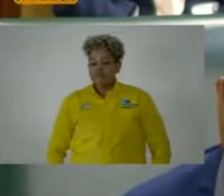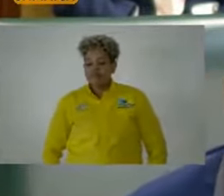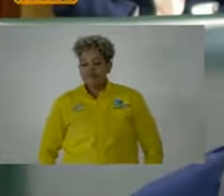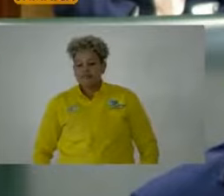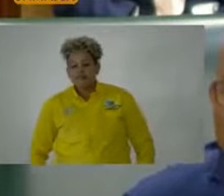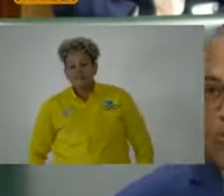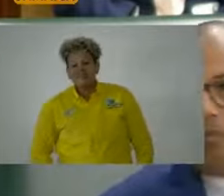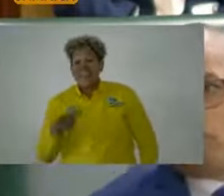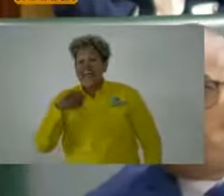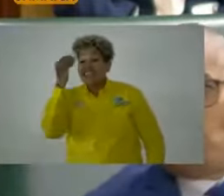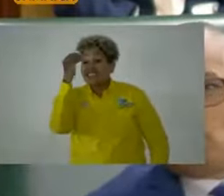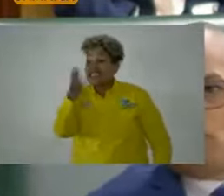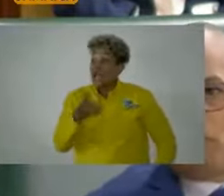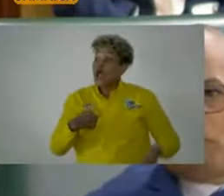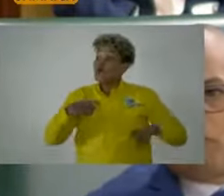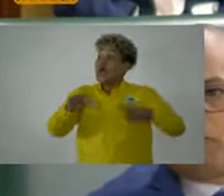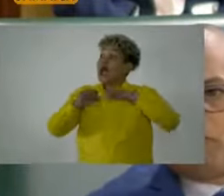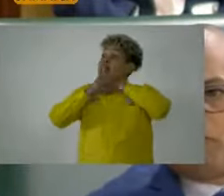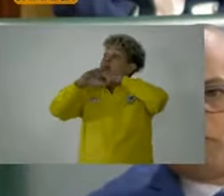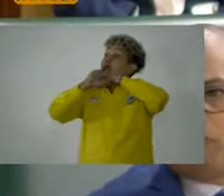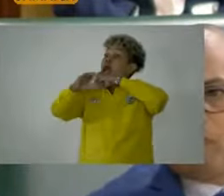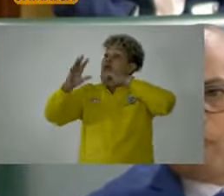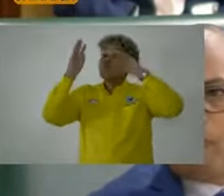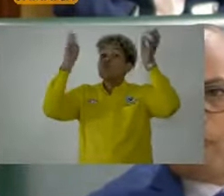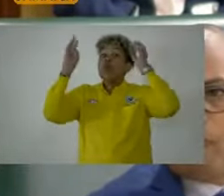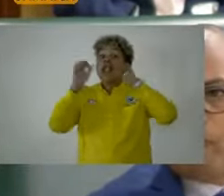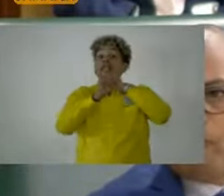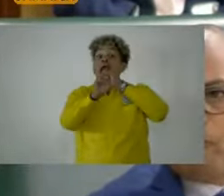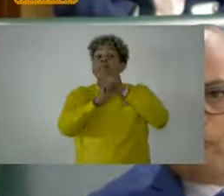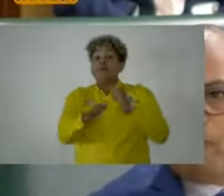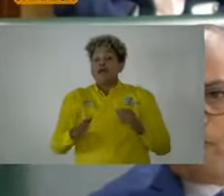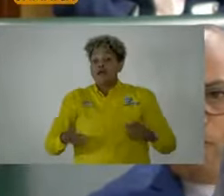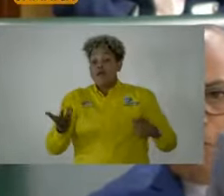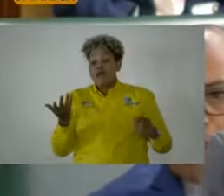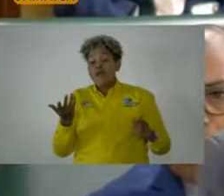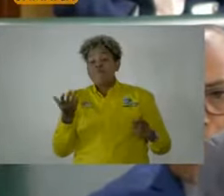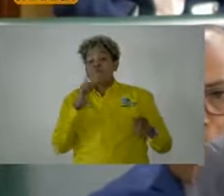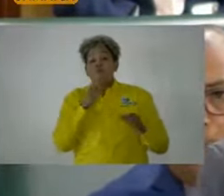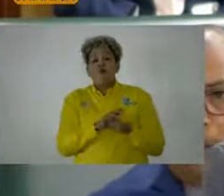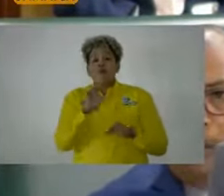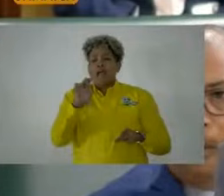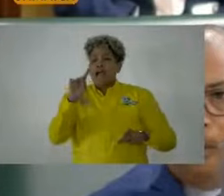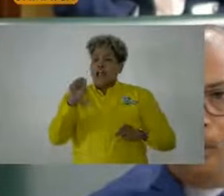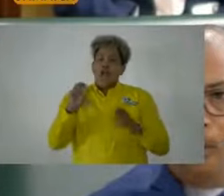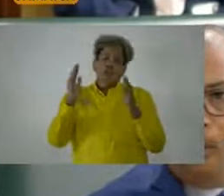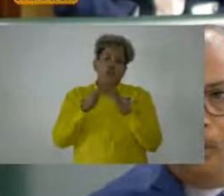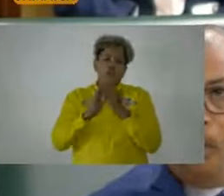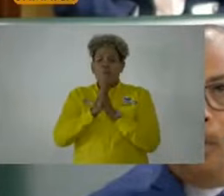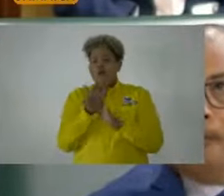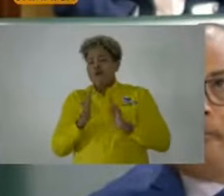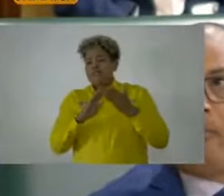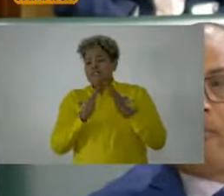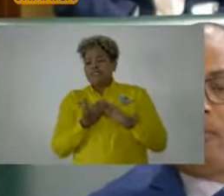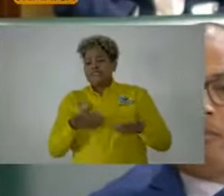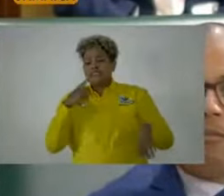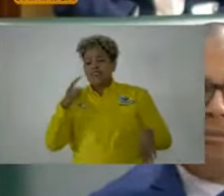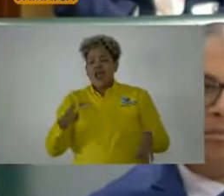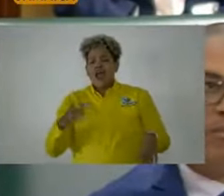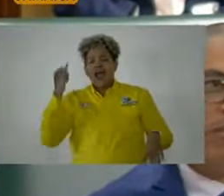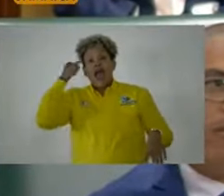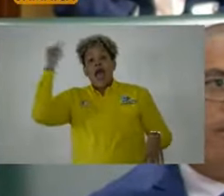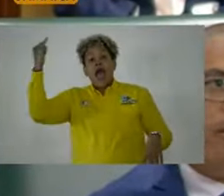As I have said, wild campaign promises like converting Clarkstown into a city are mere